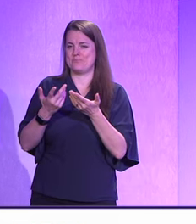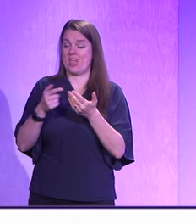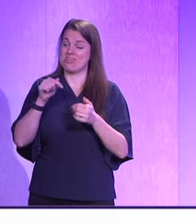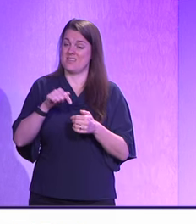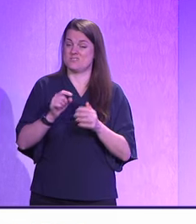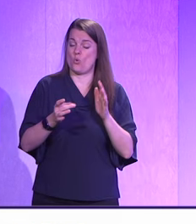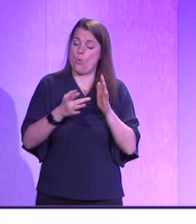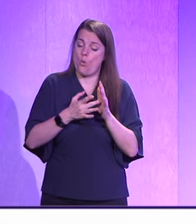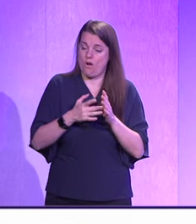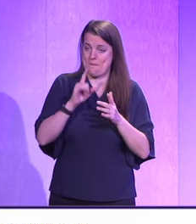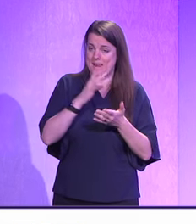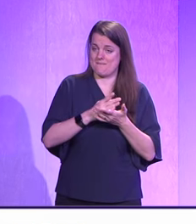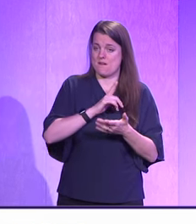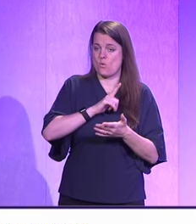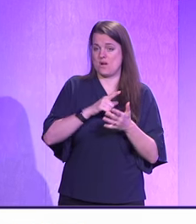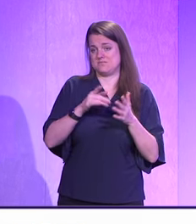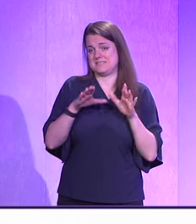humane, engaging way of working.